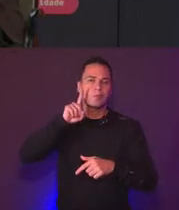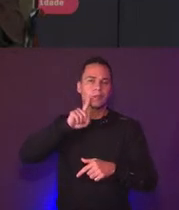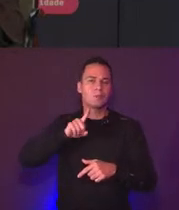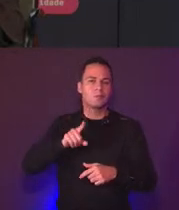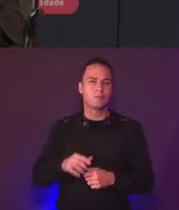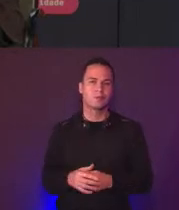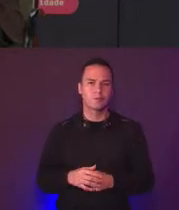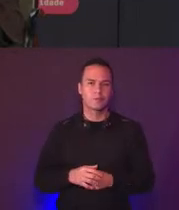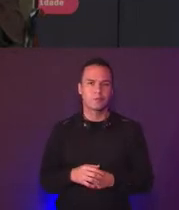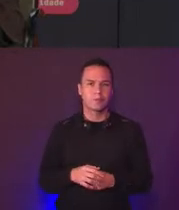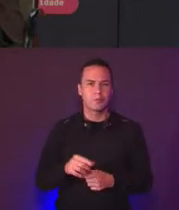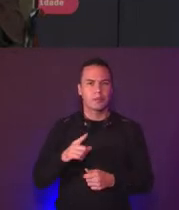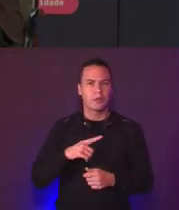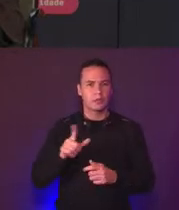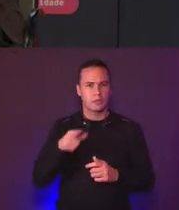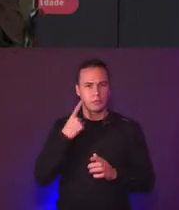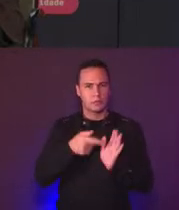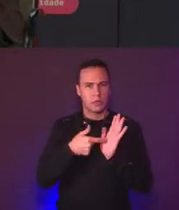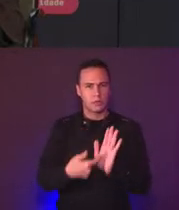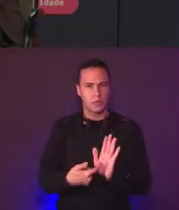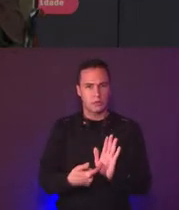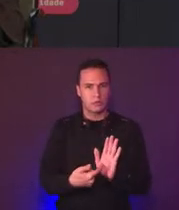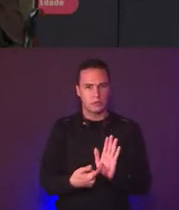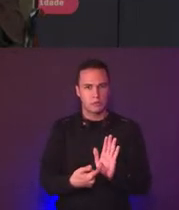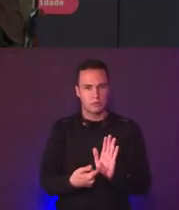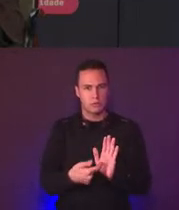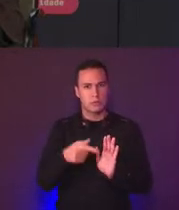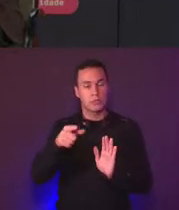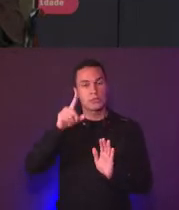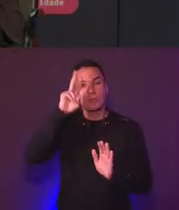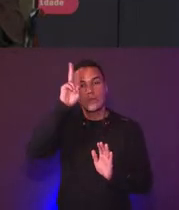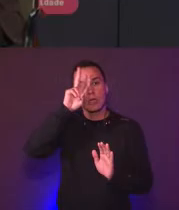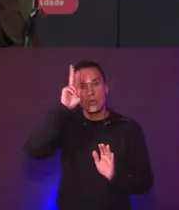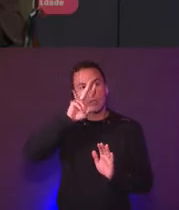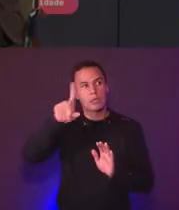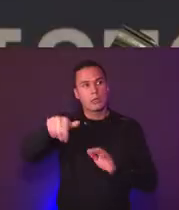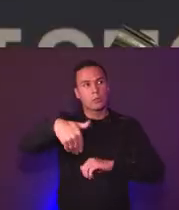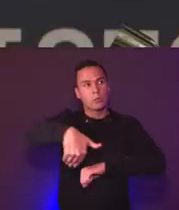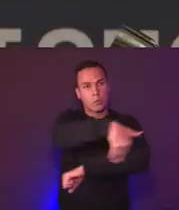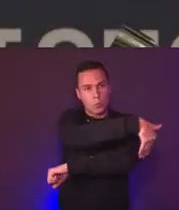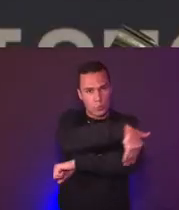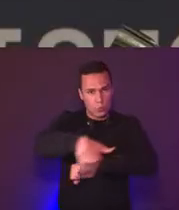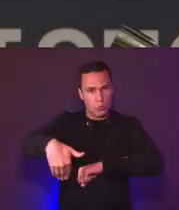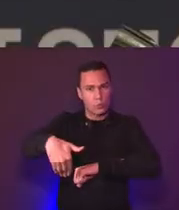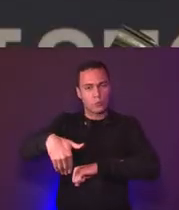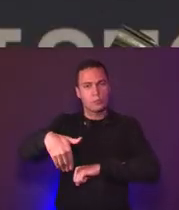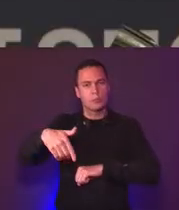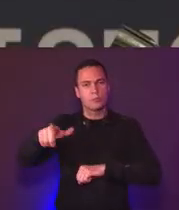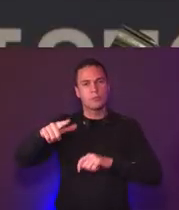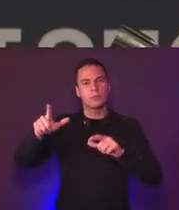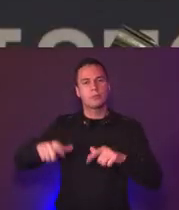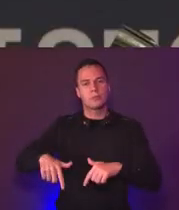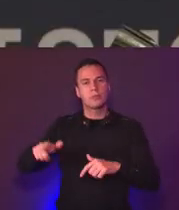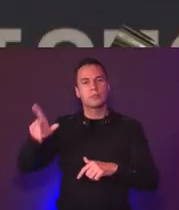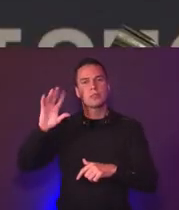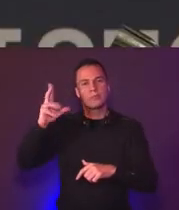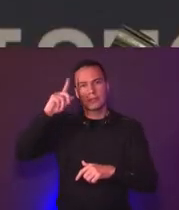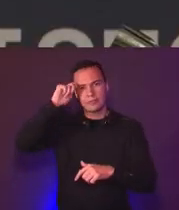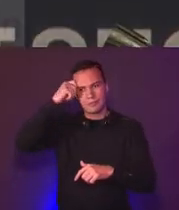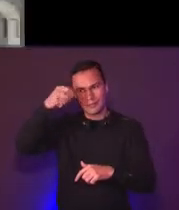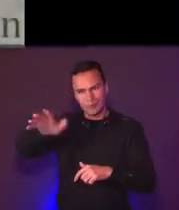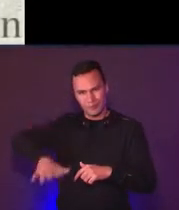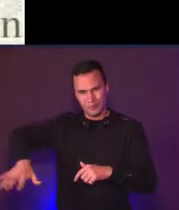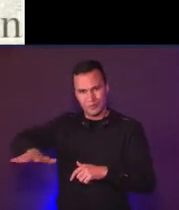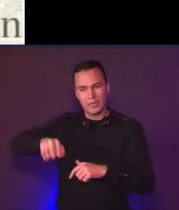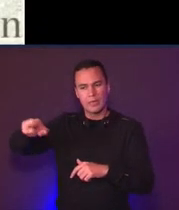and not respecting the historic streets that were founded by the original Black Bahamians